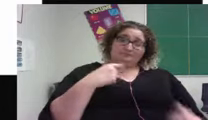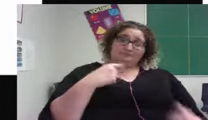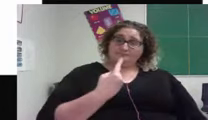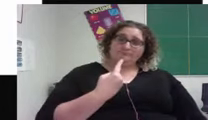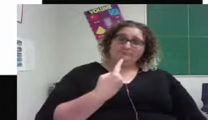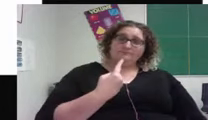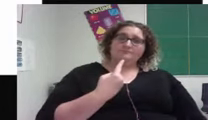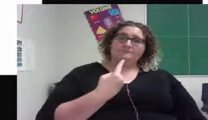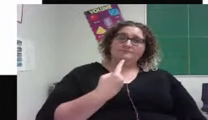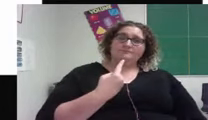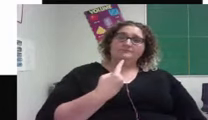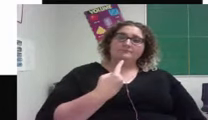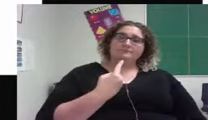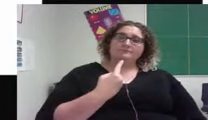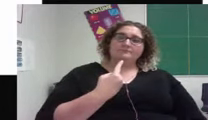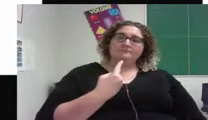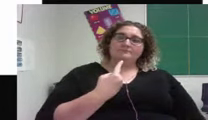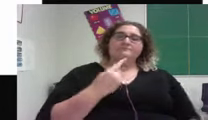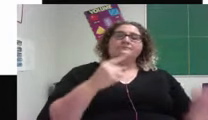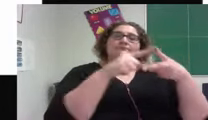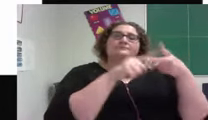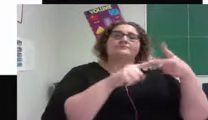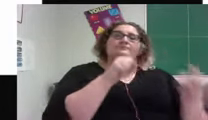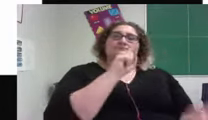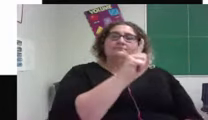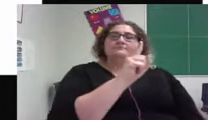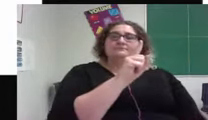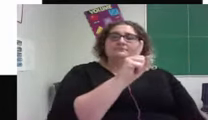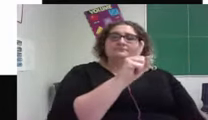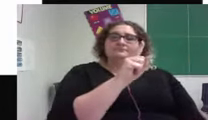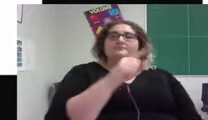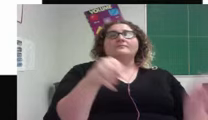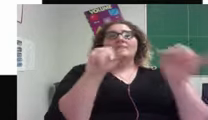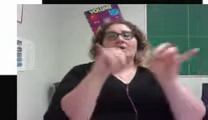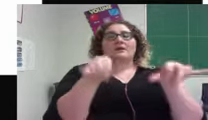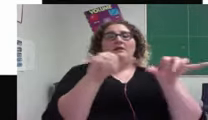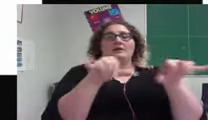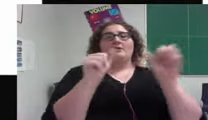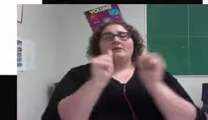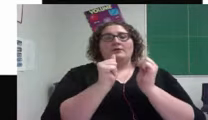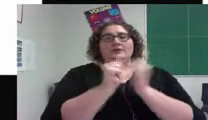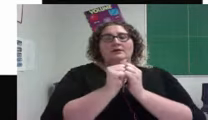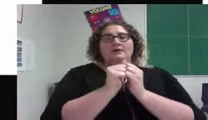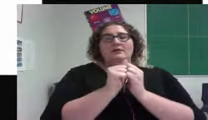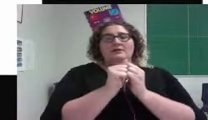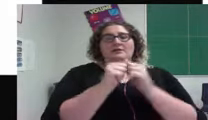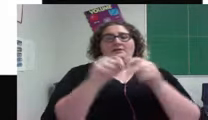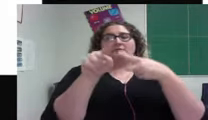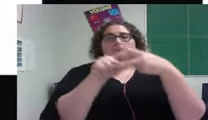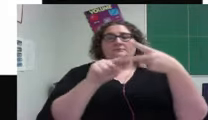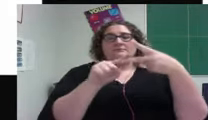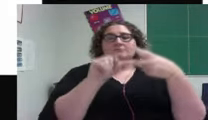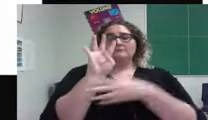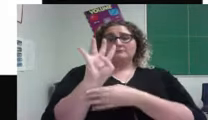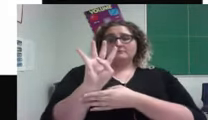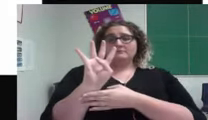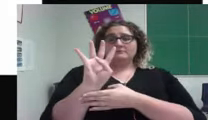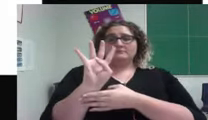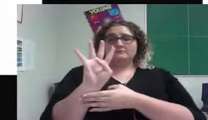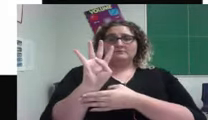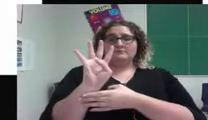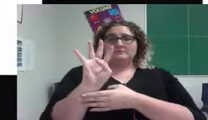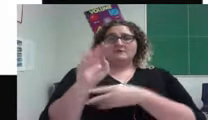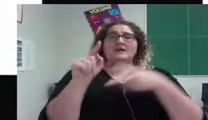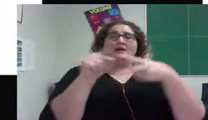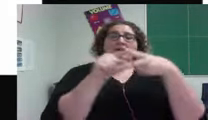congruent to angle 4, and angle 2 is congruent to angle 3. Now